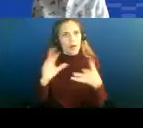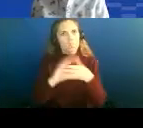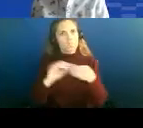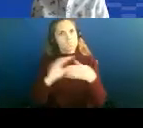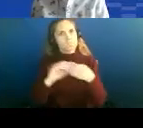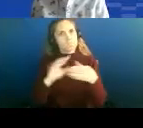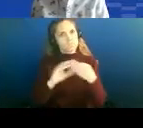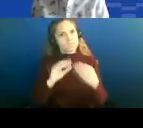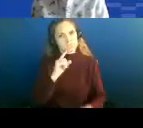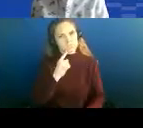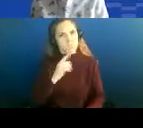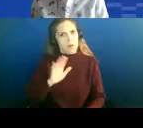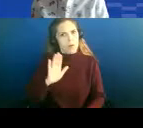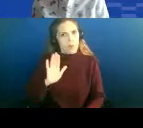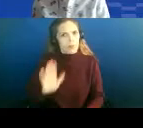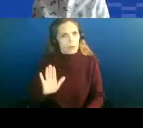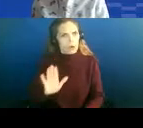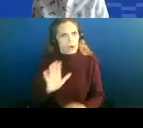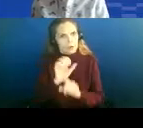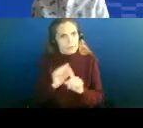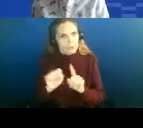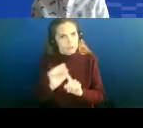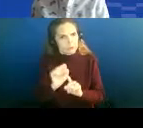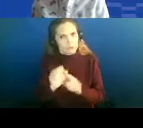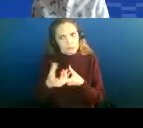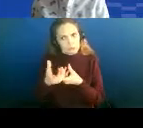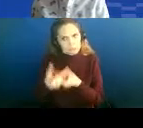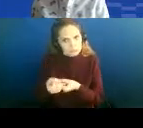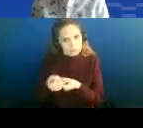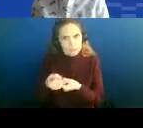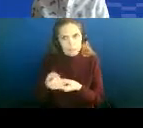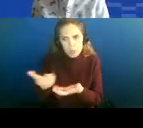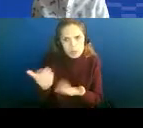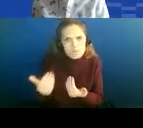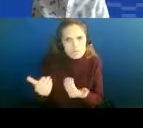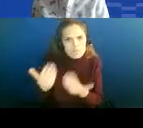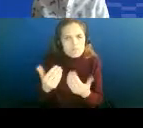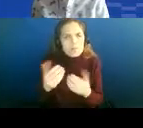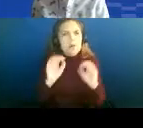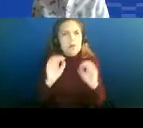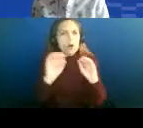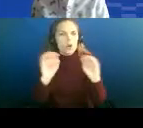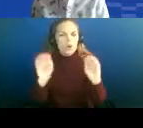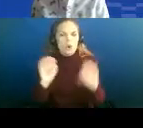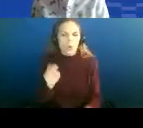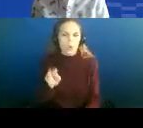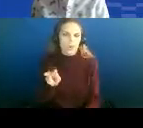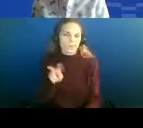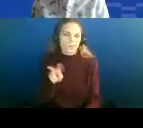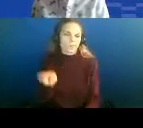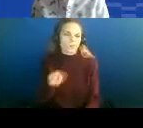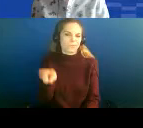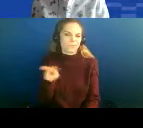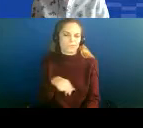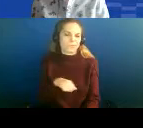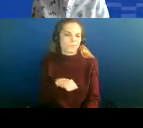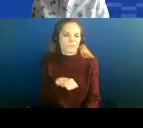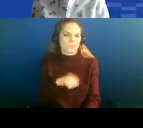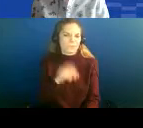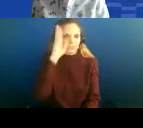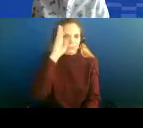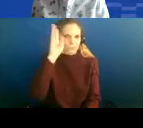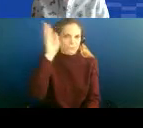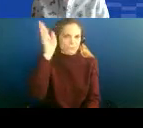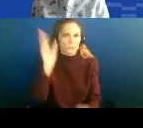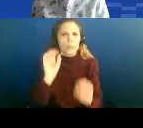seriously, against an automatic casting into doubt about the capability, the truthfulness